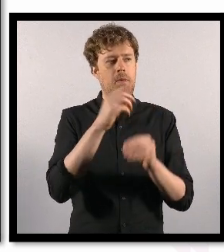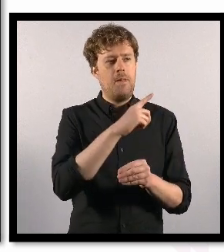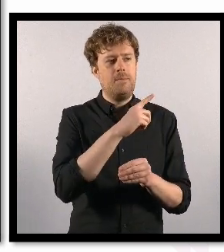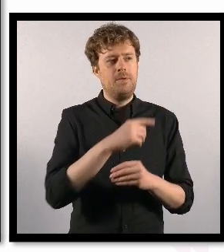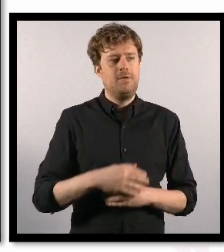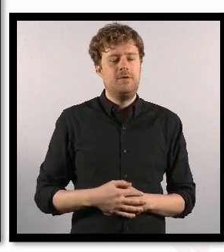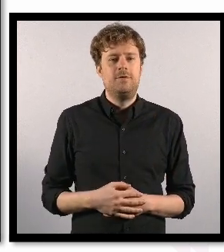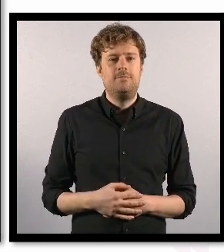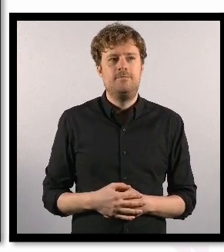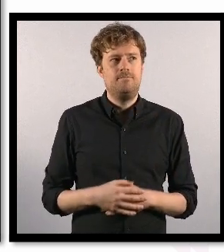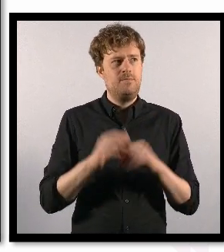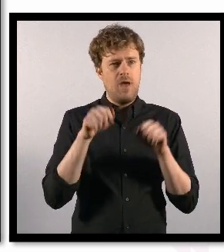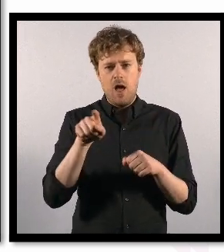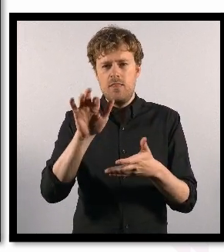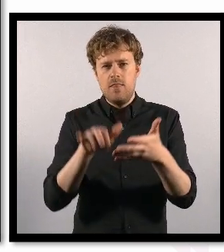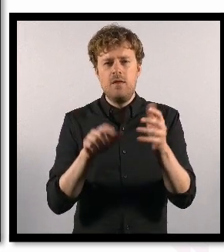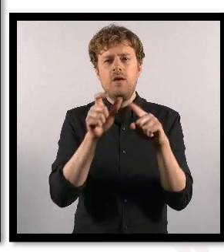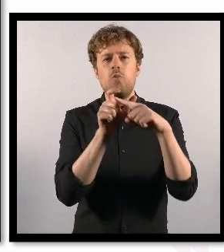There we go. Fantastic.